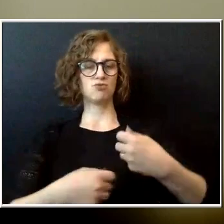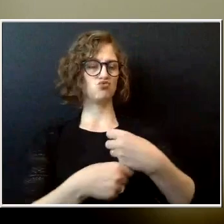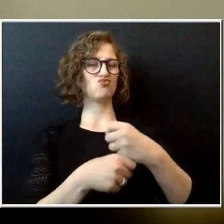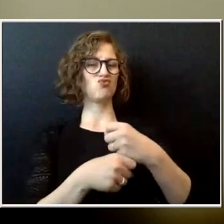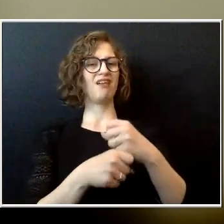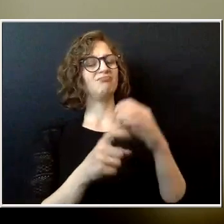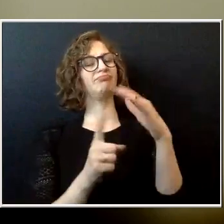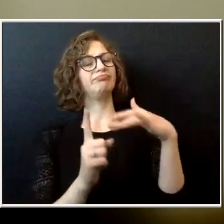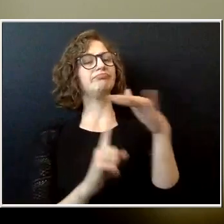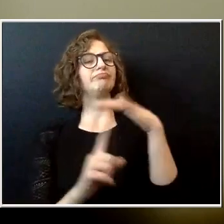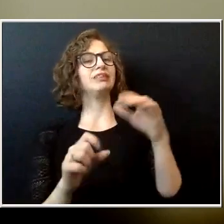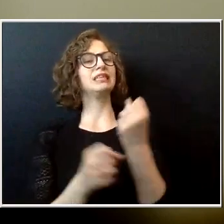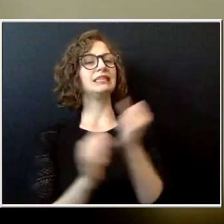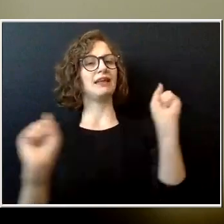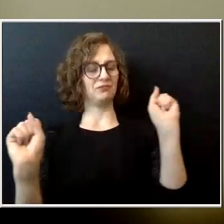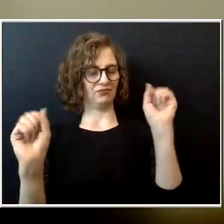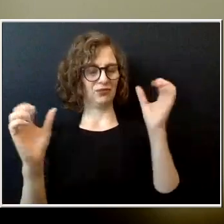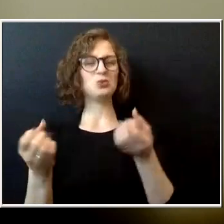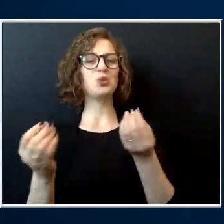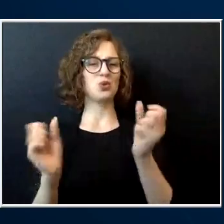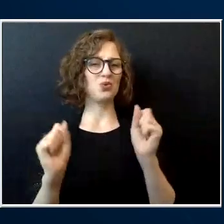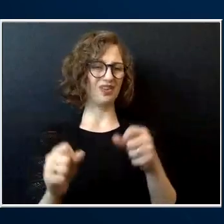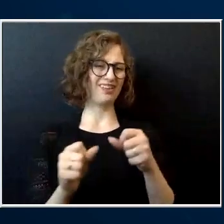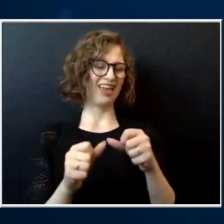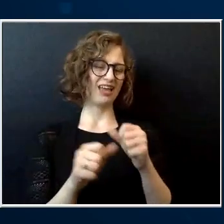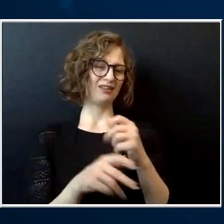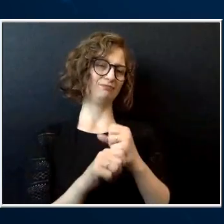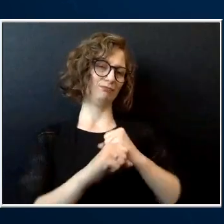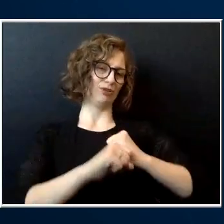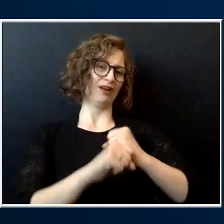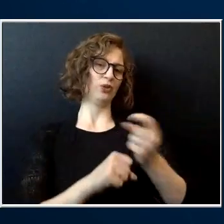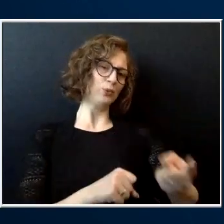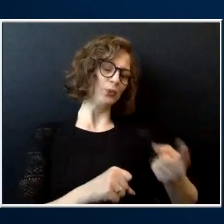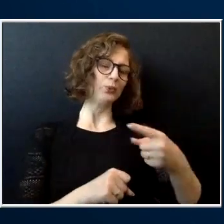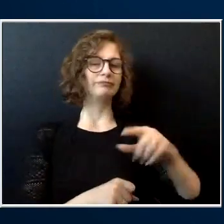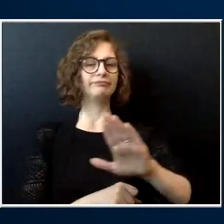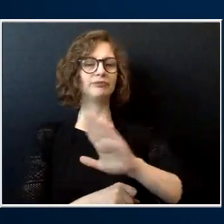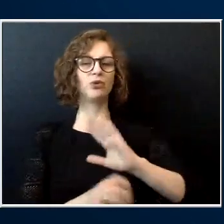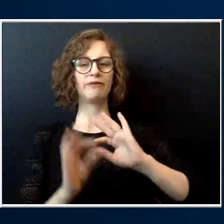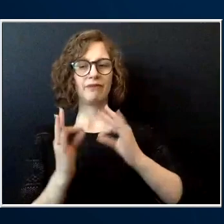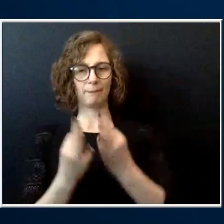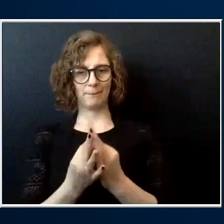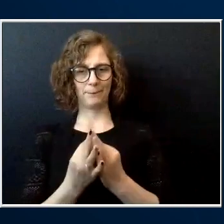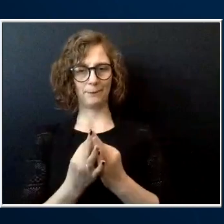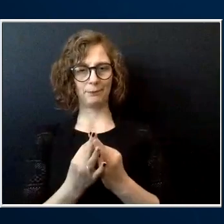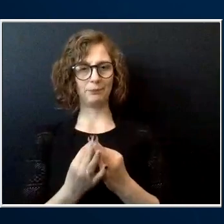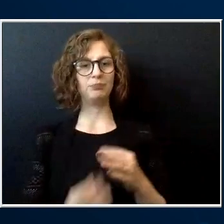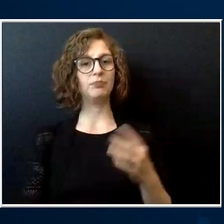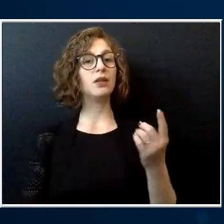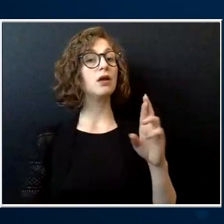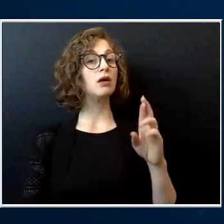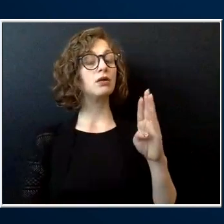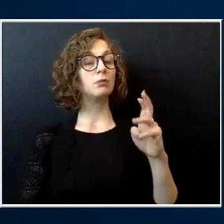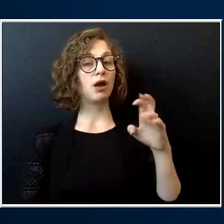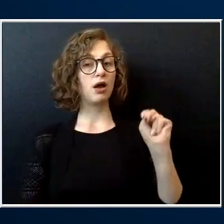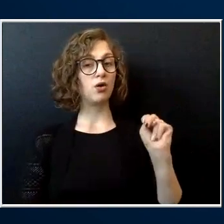best information to keep you and your family safe. Dr. Brown, are there other vaccines that can prevent